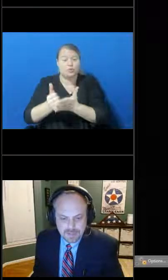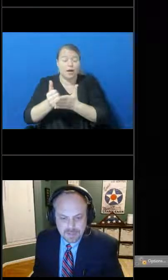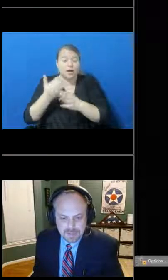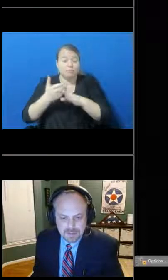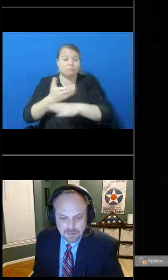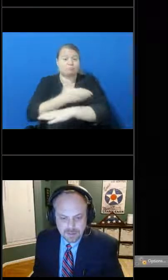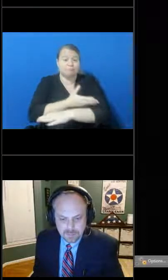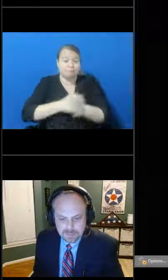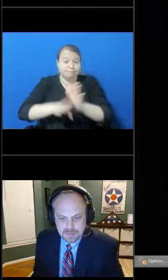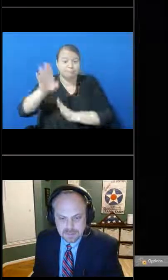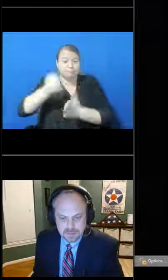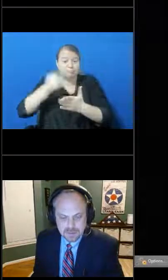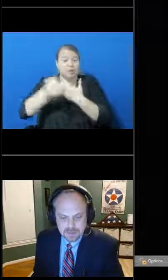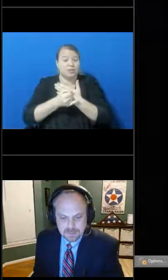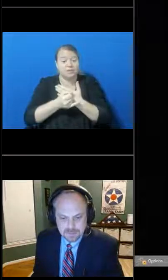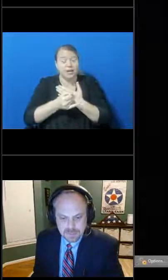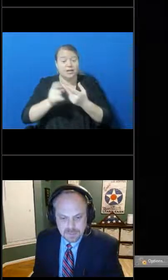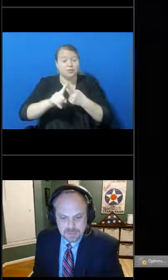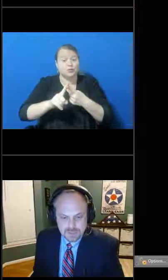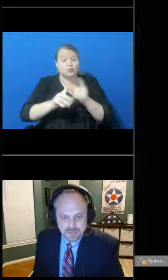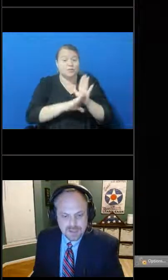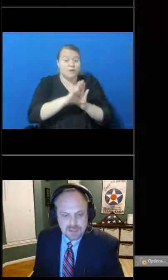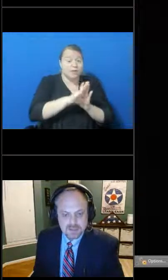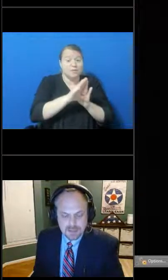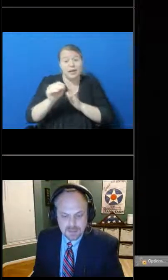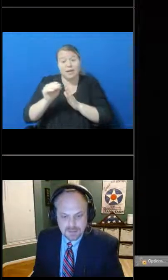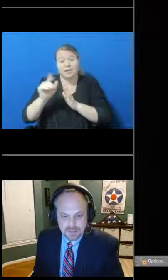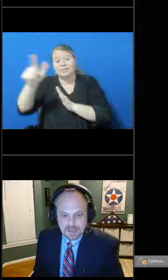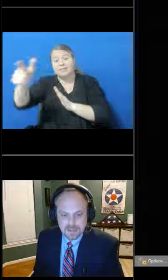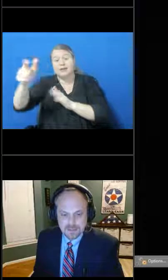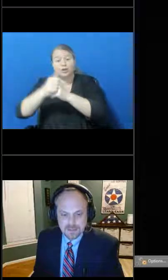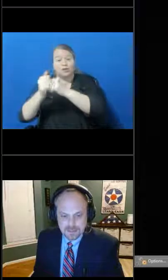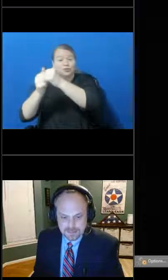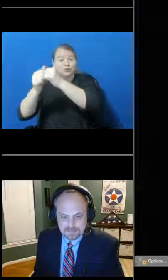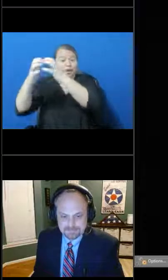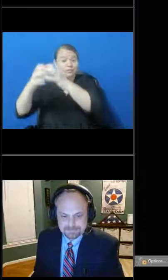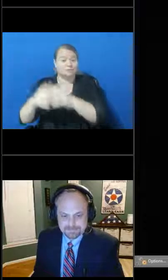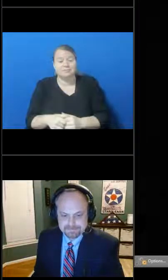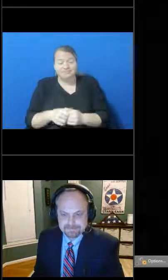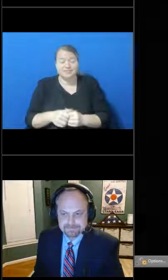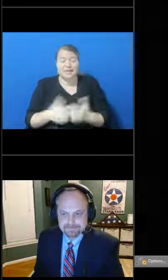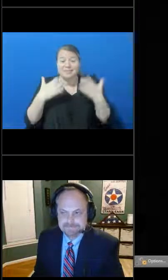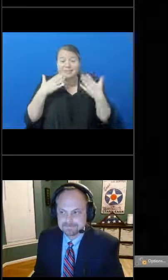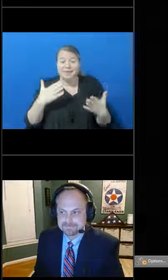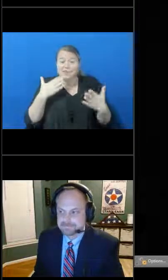development and ultimately to construction. So with that, thank you and good night.